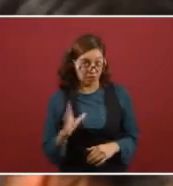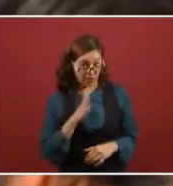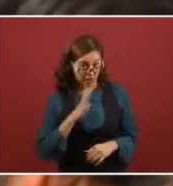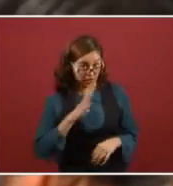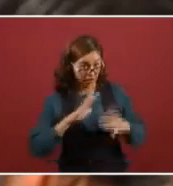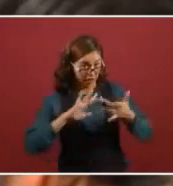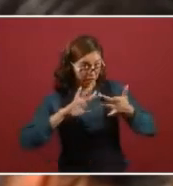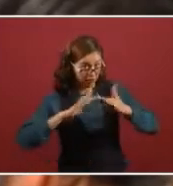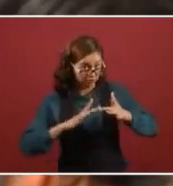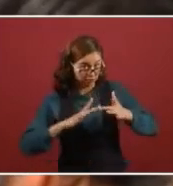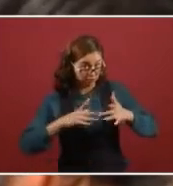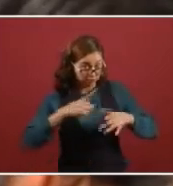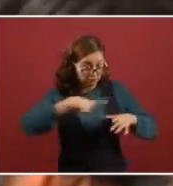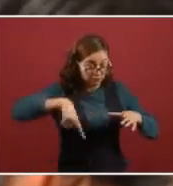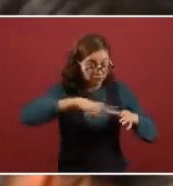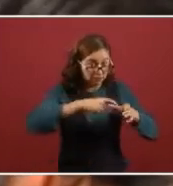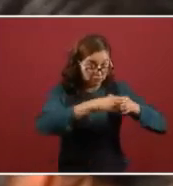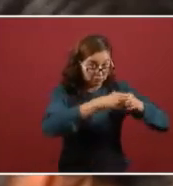this nature.